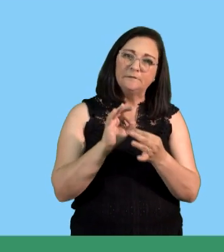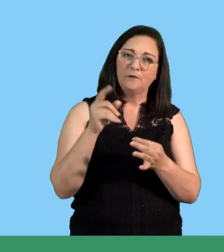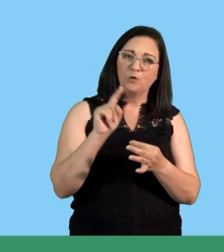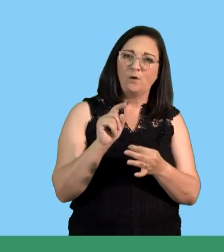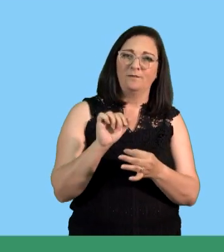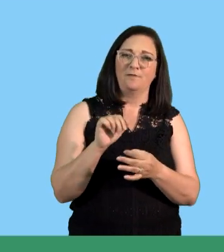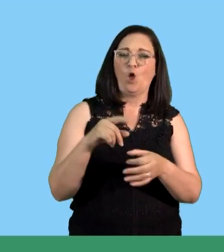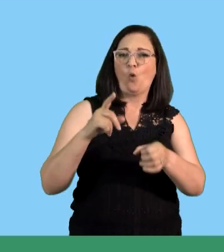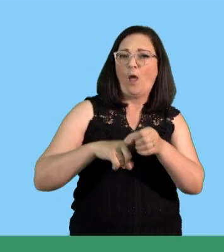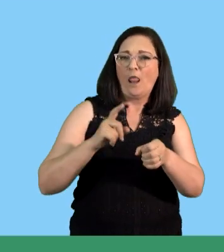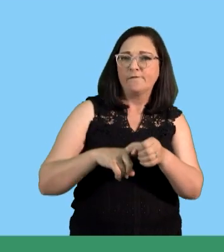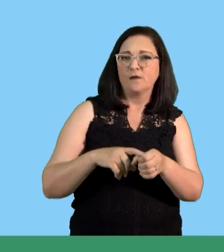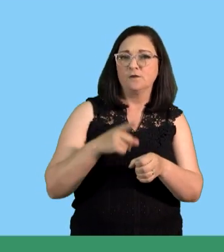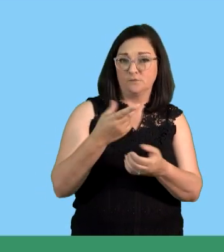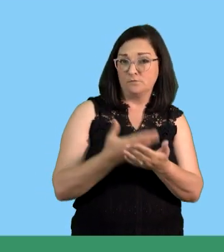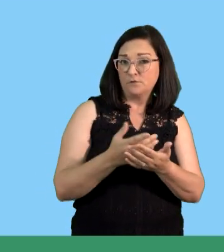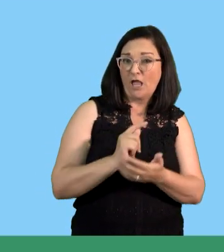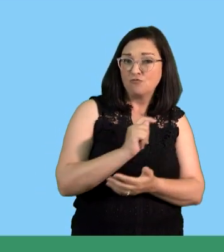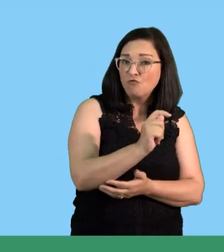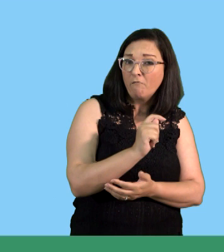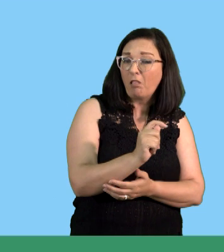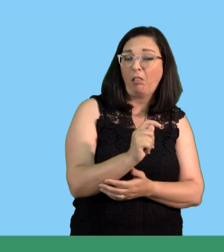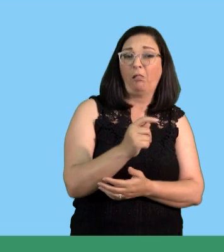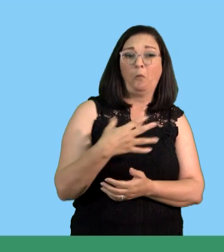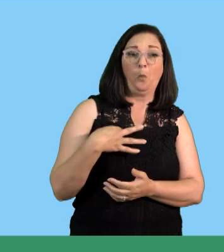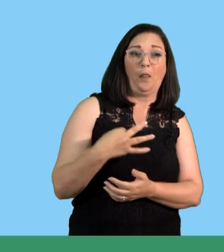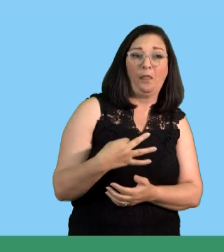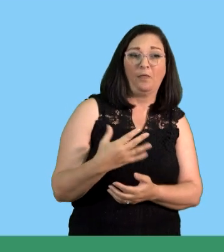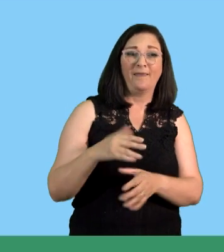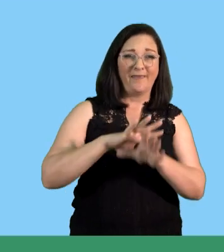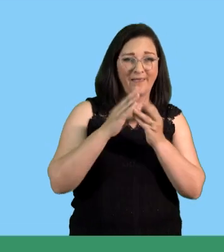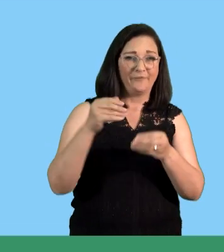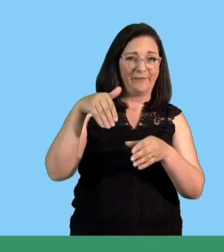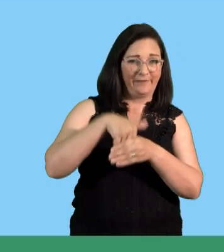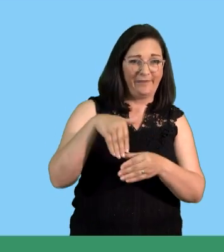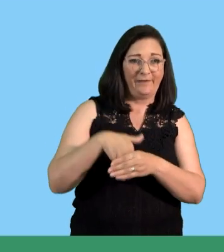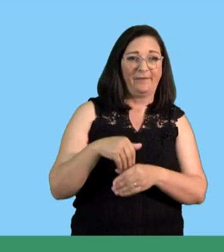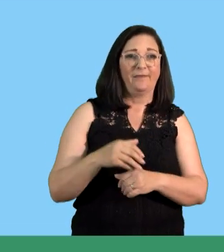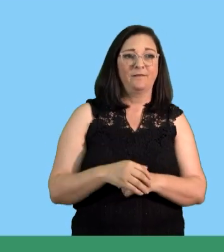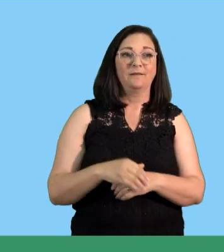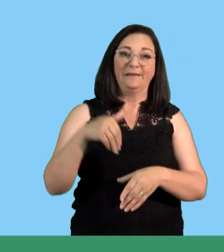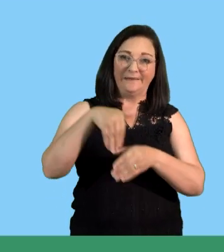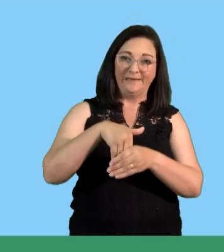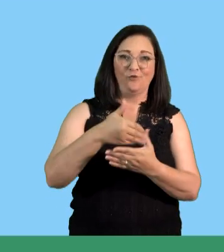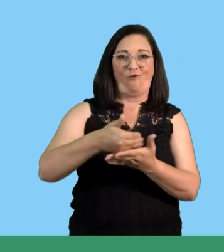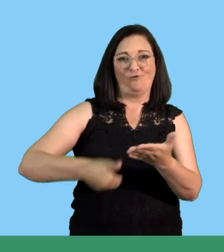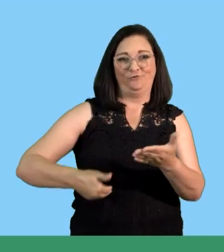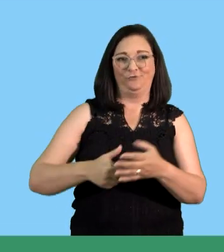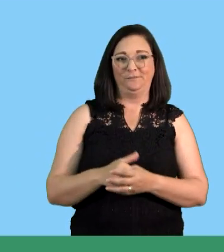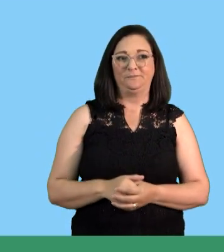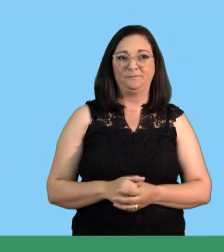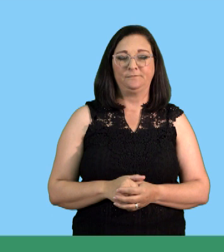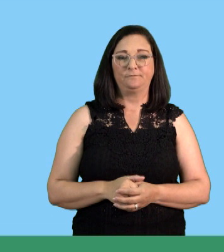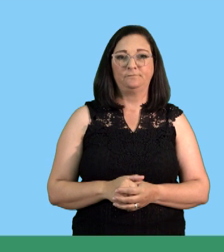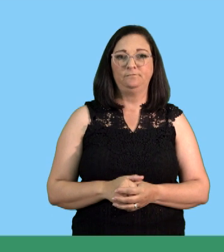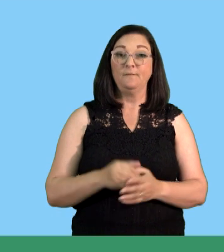example, the formal qualifications, willingness to travel, all of that should be included in the employment contract. We